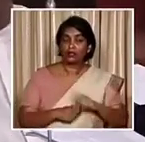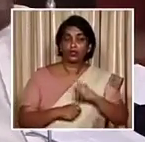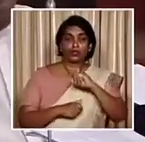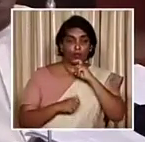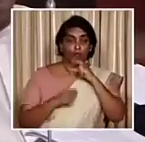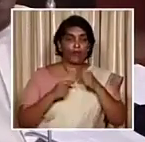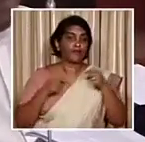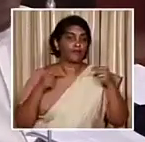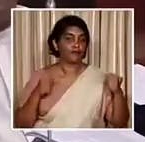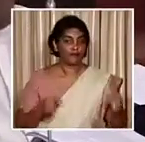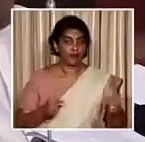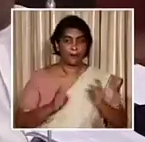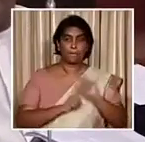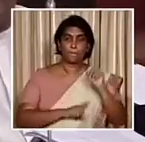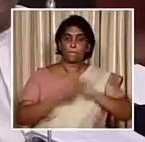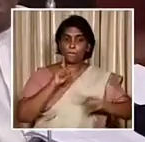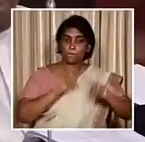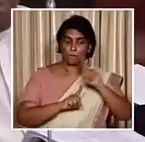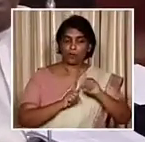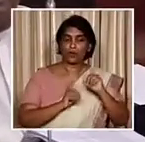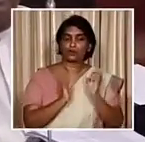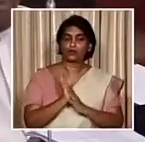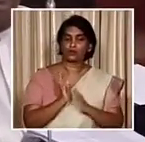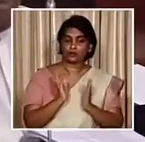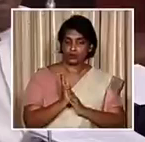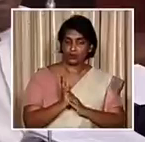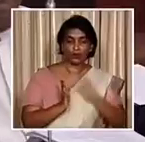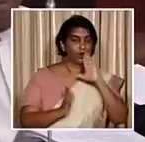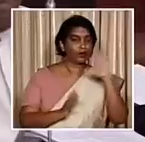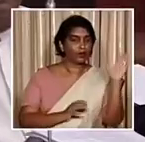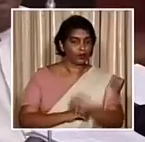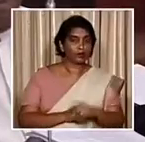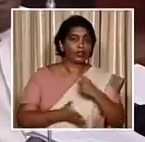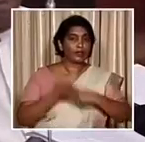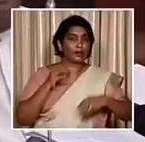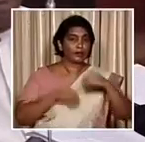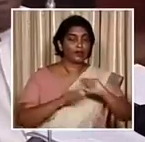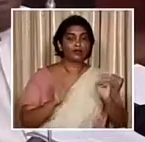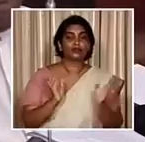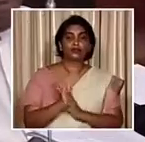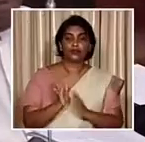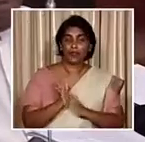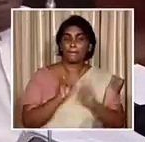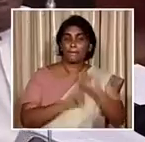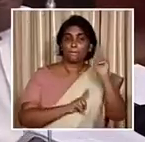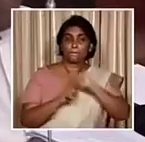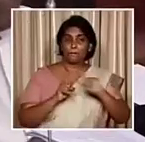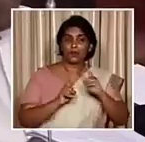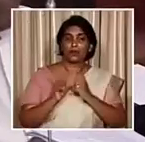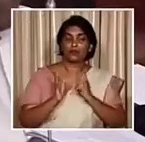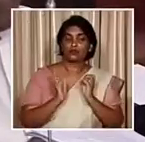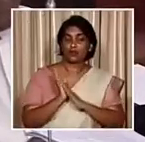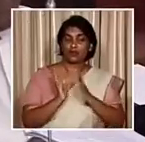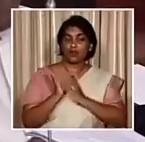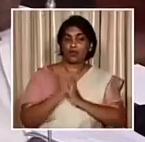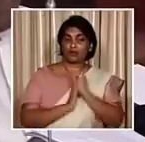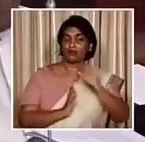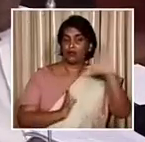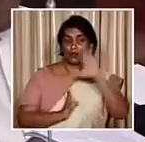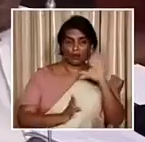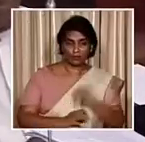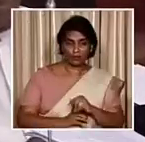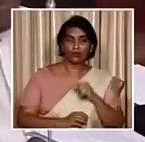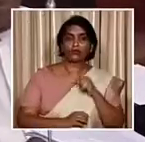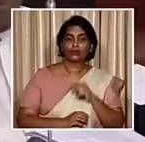viruddhawa parliamentu waraprasatha kamisiyata gennala thiyenawa. Matiwara komisama parliamentu waraprasatha kamisiyata gennala thiyenawa. E